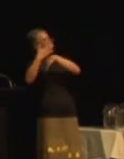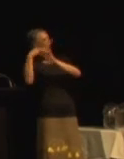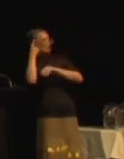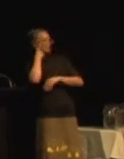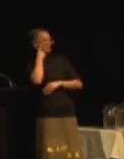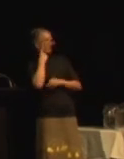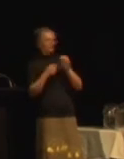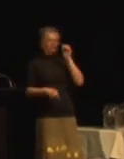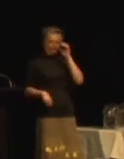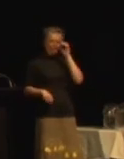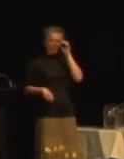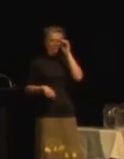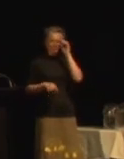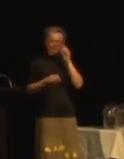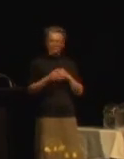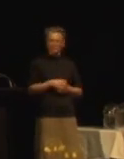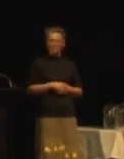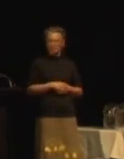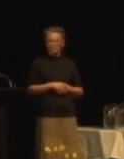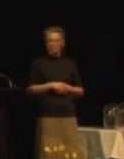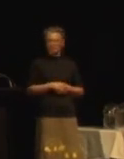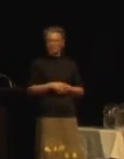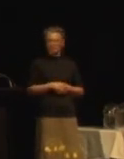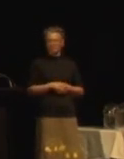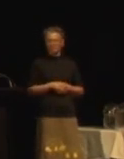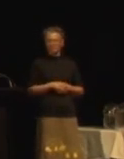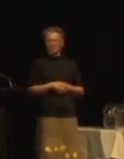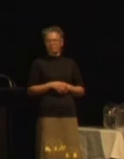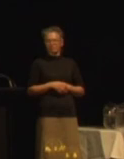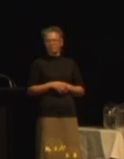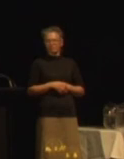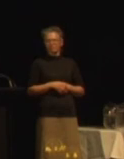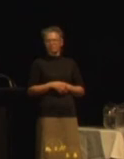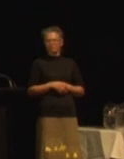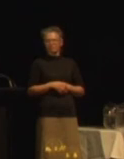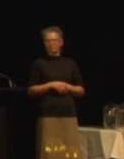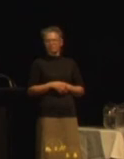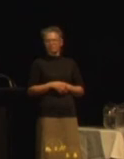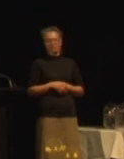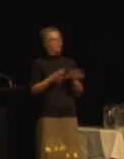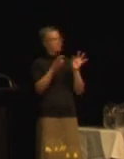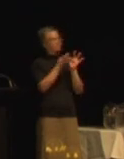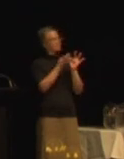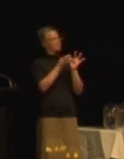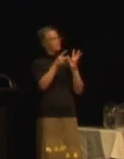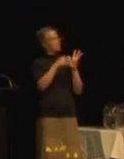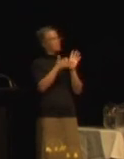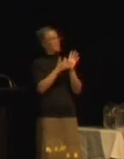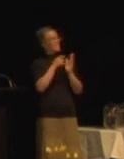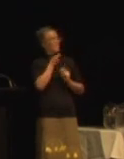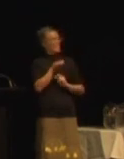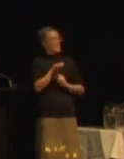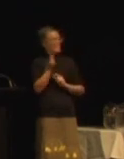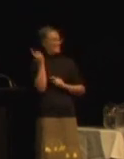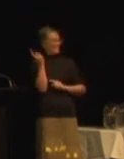I was also compelled by the recent argument made by Ryan Broderick, Deputy Global News Director of BuzzFeed, in this article, that as